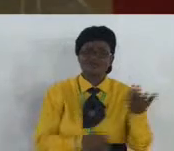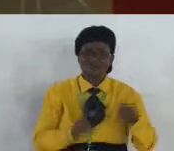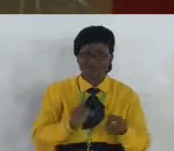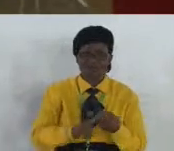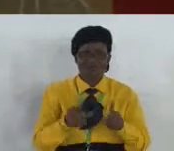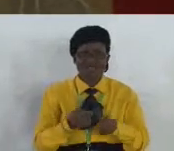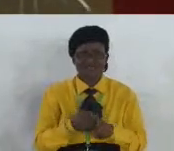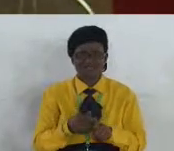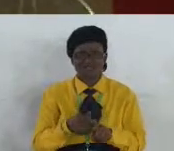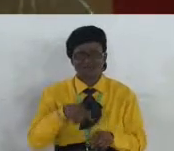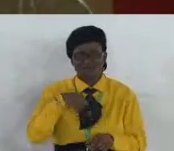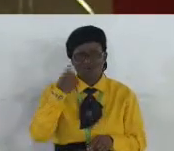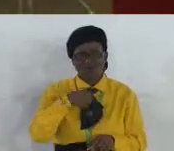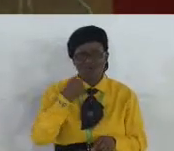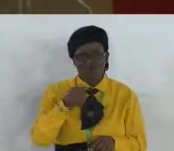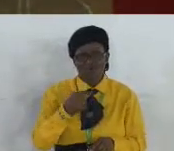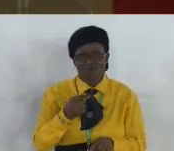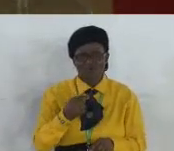who,